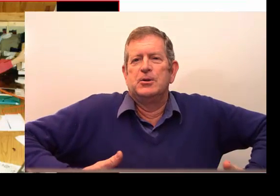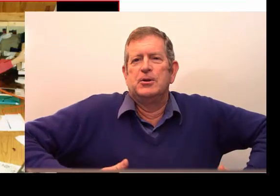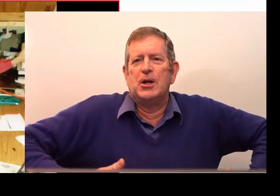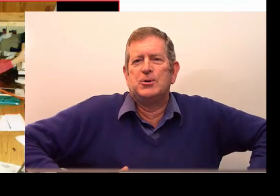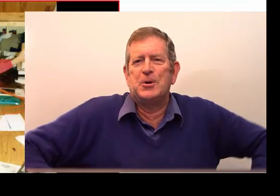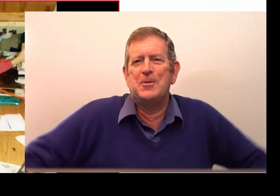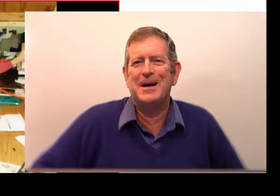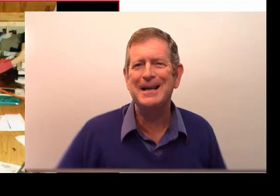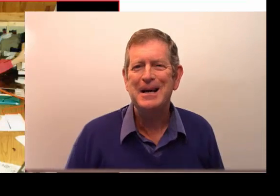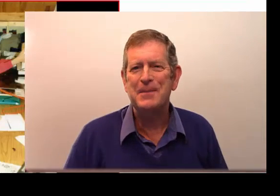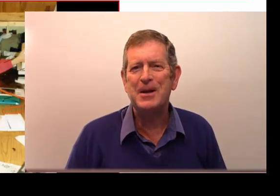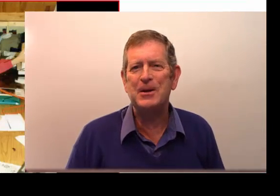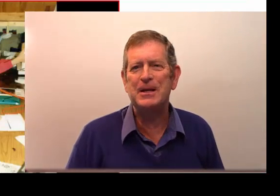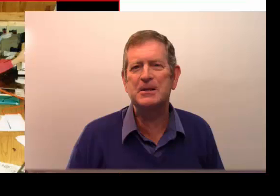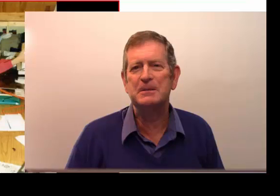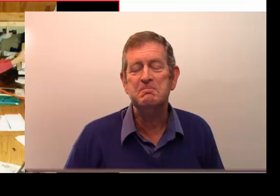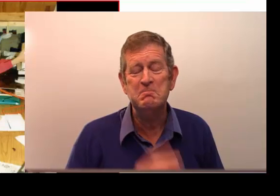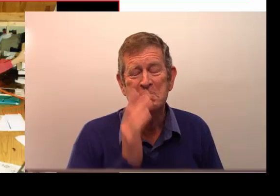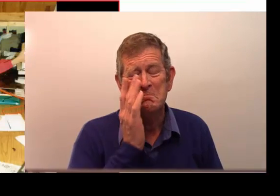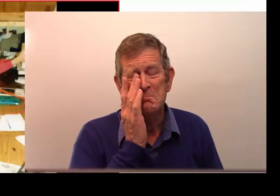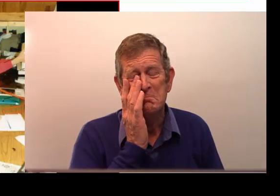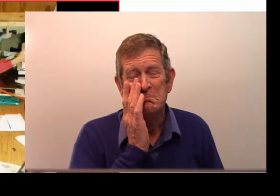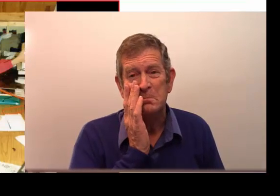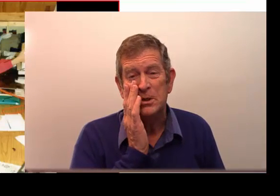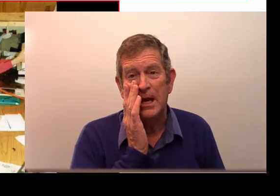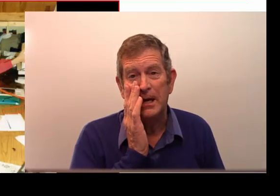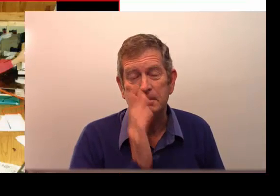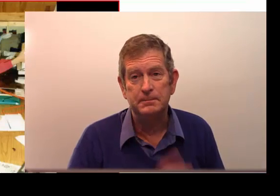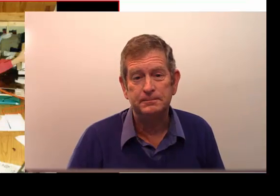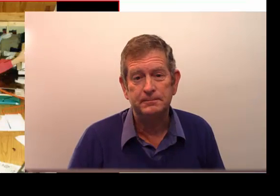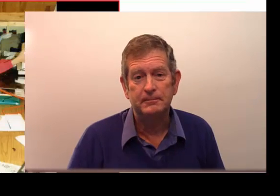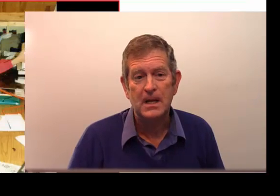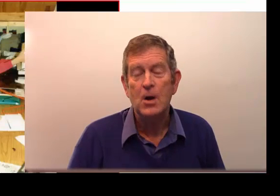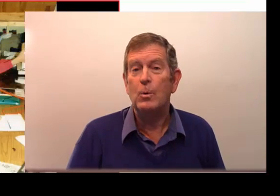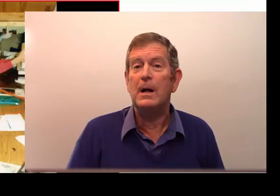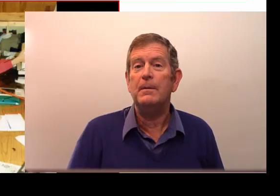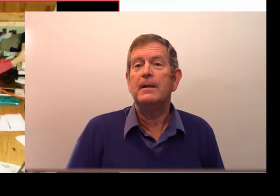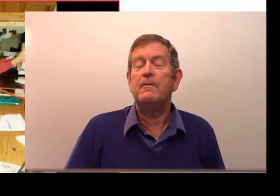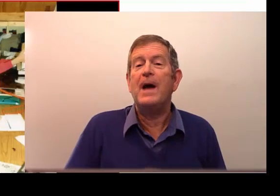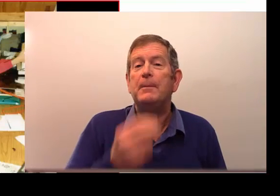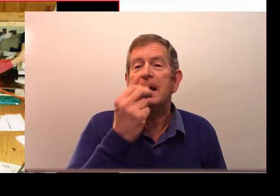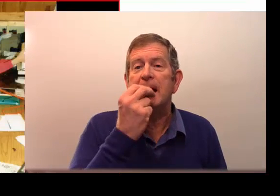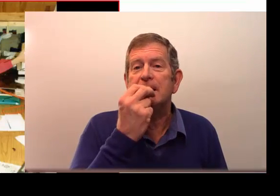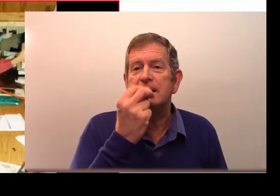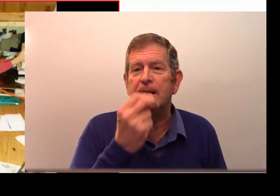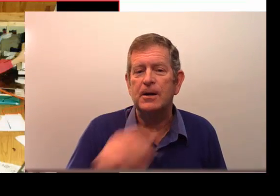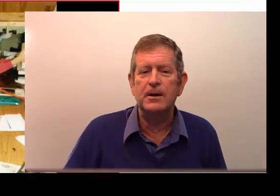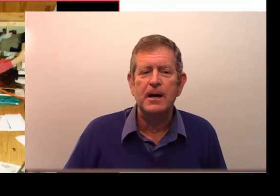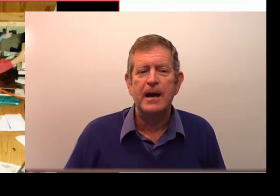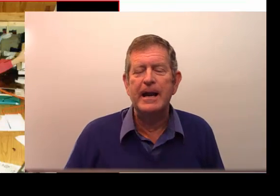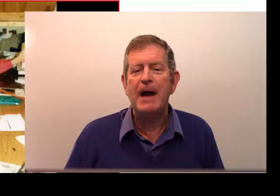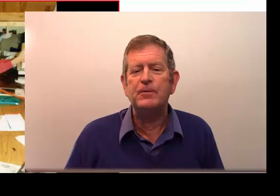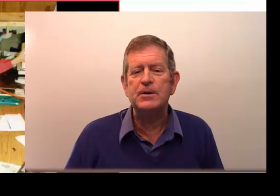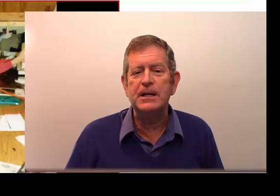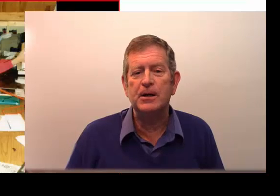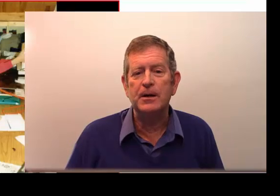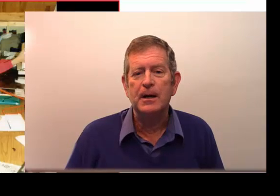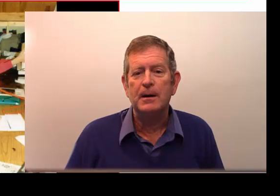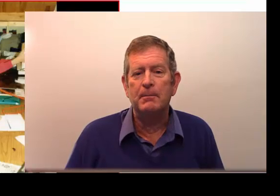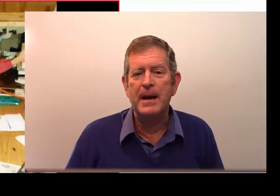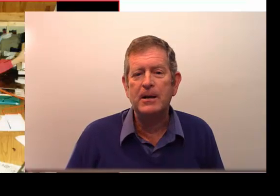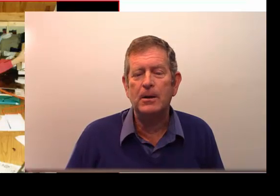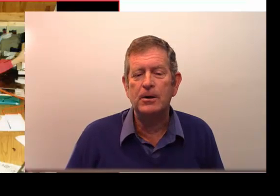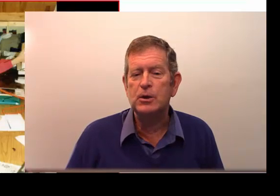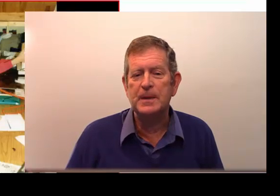this is the gesture you want. Michael is sad. Well, the family eats dinner, and after